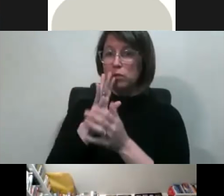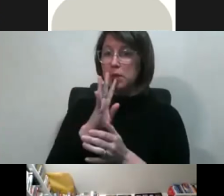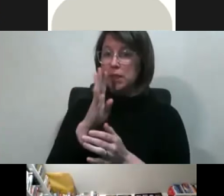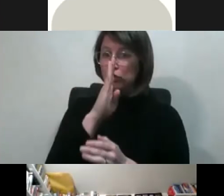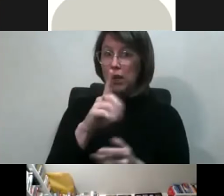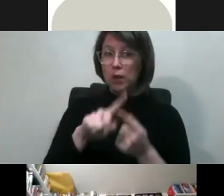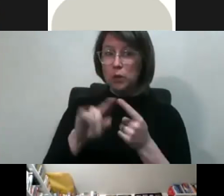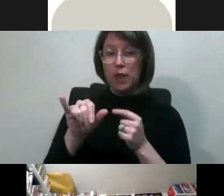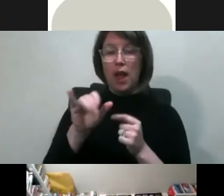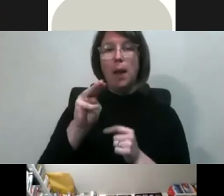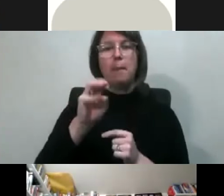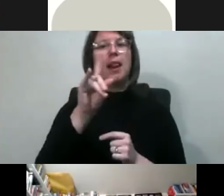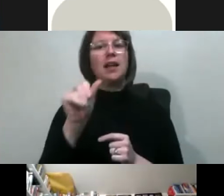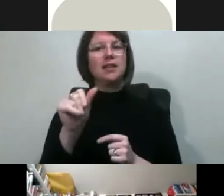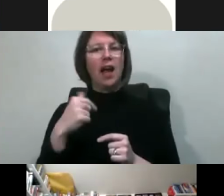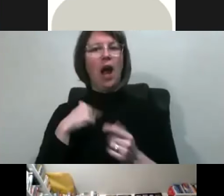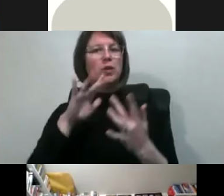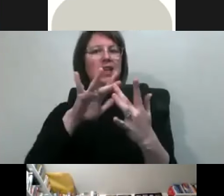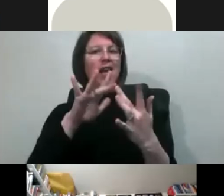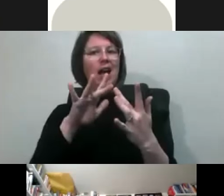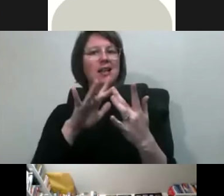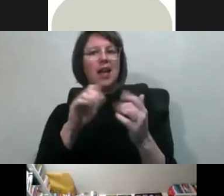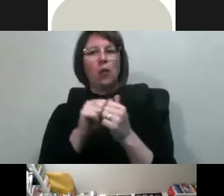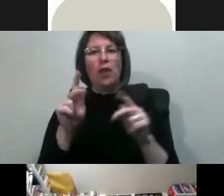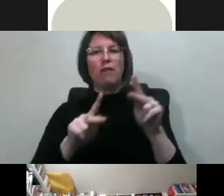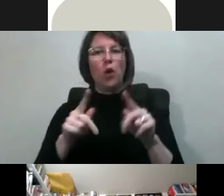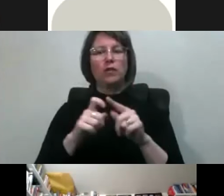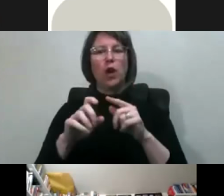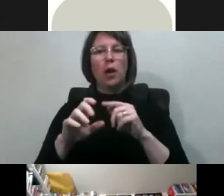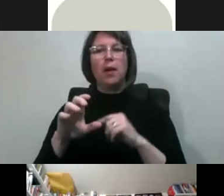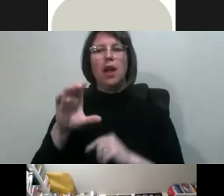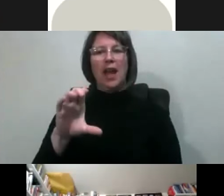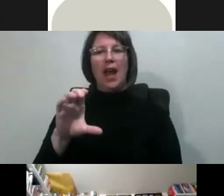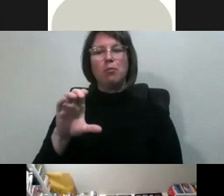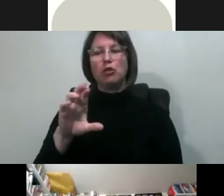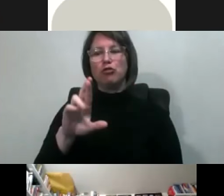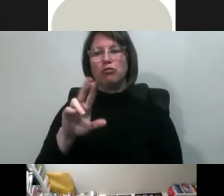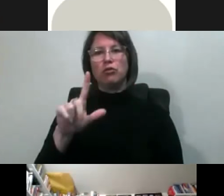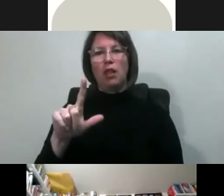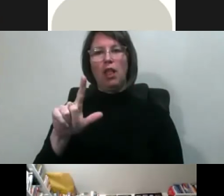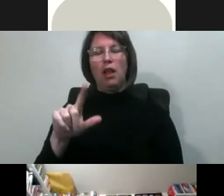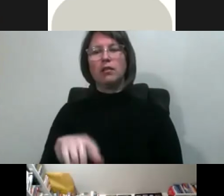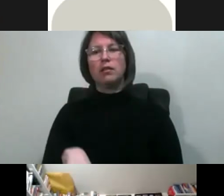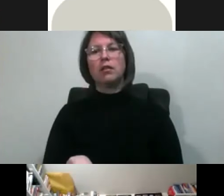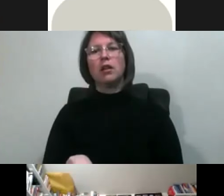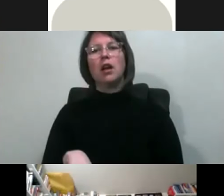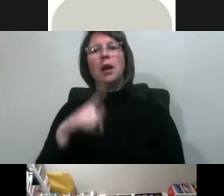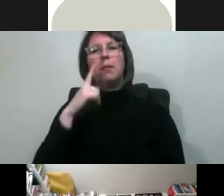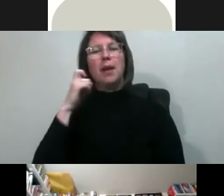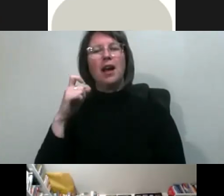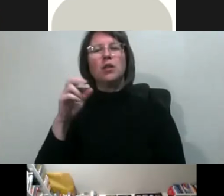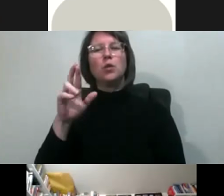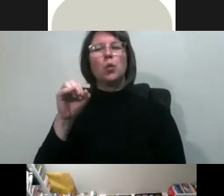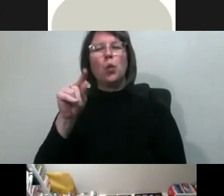Yeah, I was actually in contact with folks from Cambridge Orange and Latin. Because with the Route 68, some of